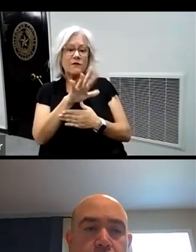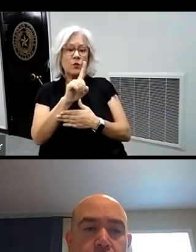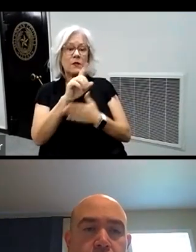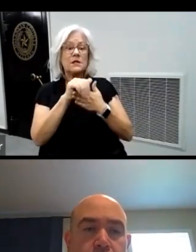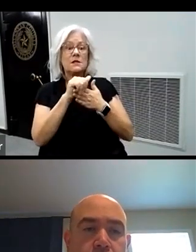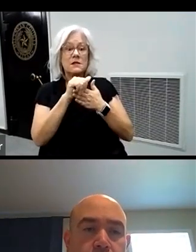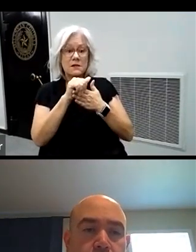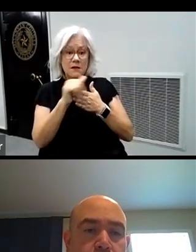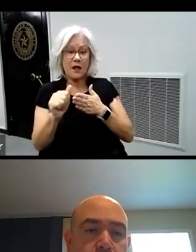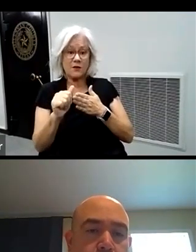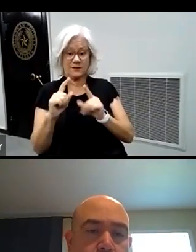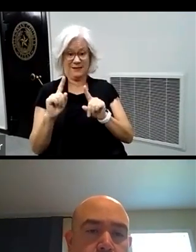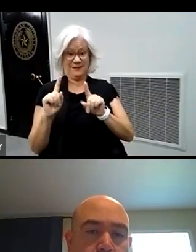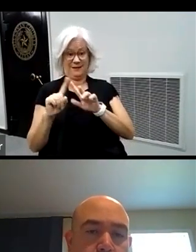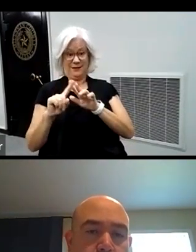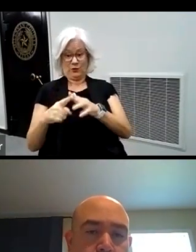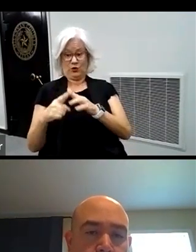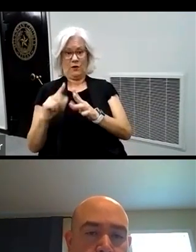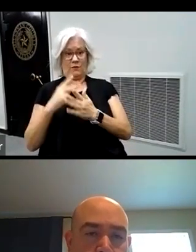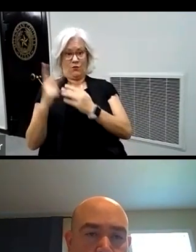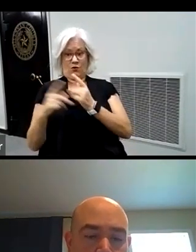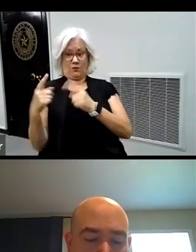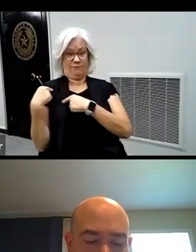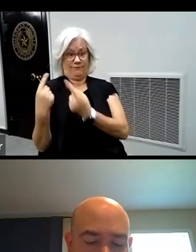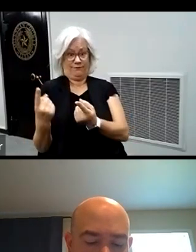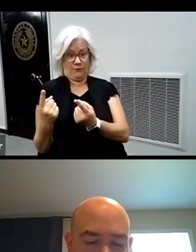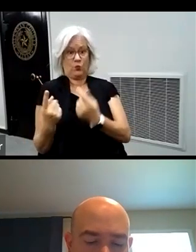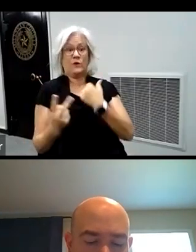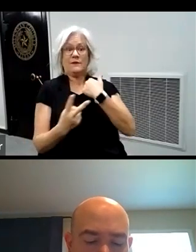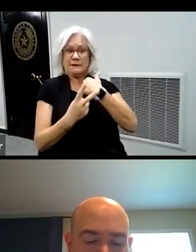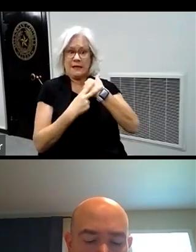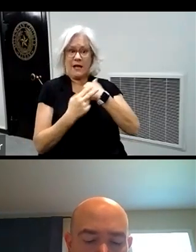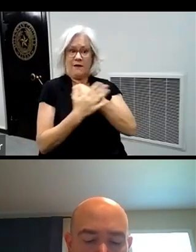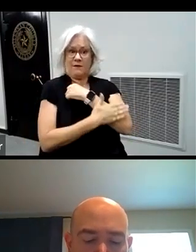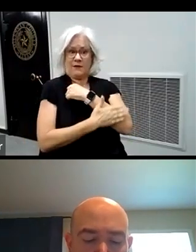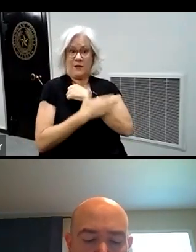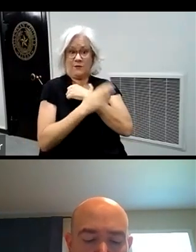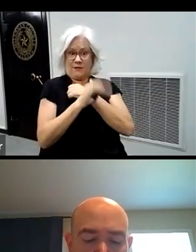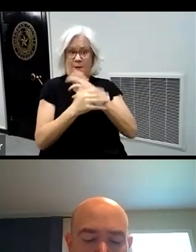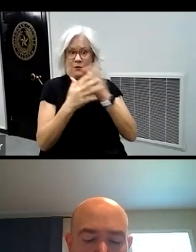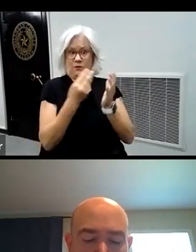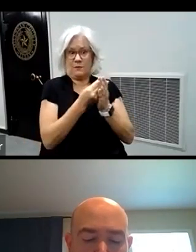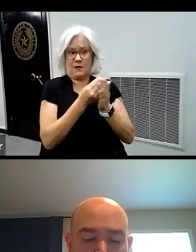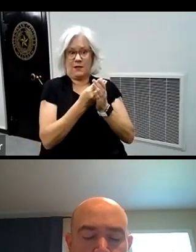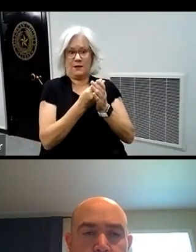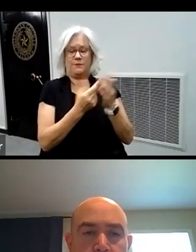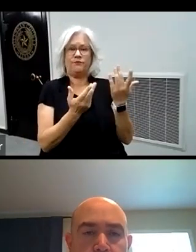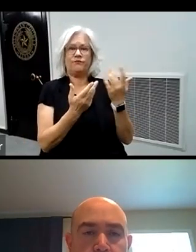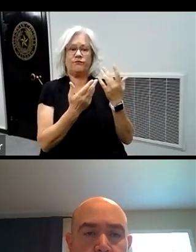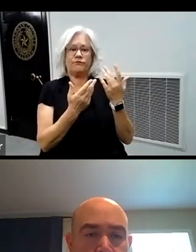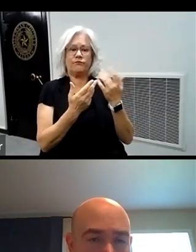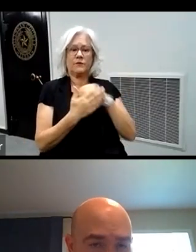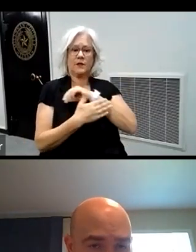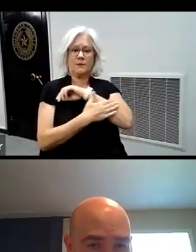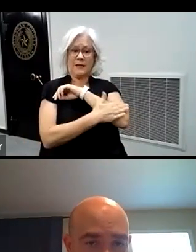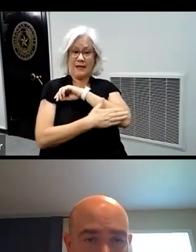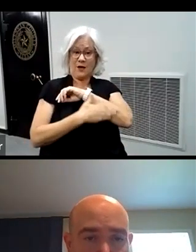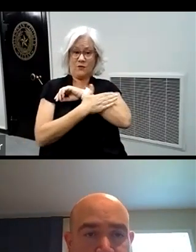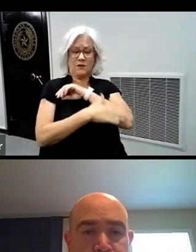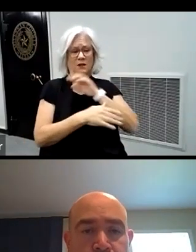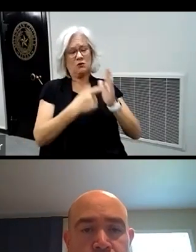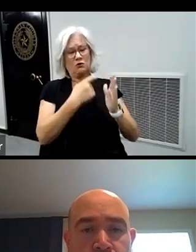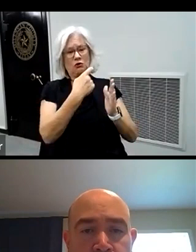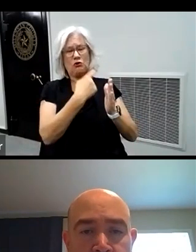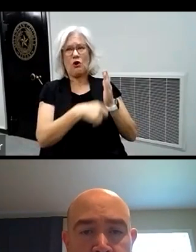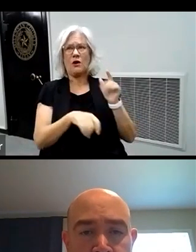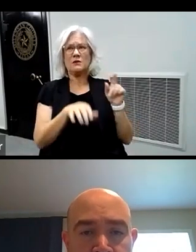$8,319,751 since we began the program. So it costs the county just a touch